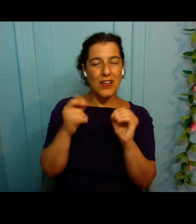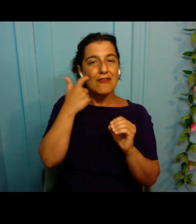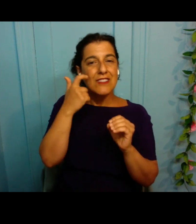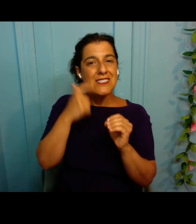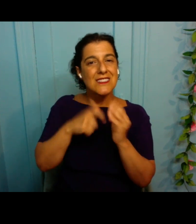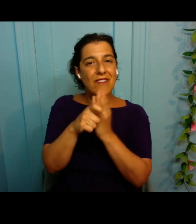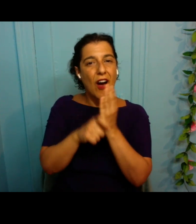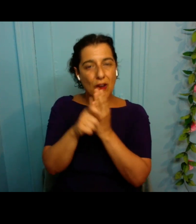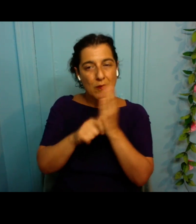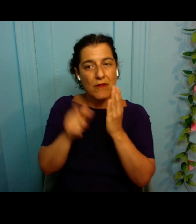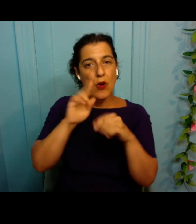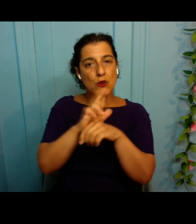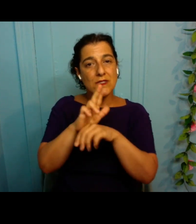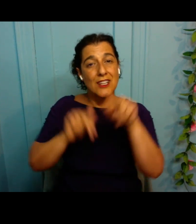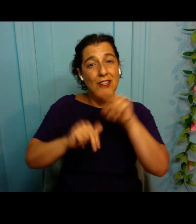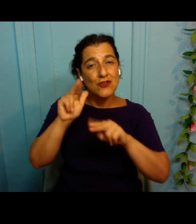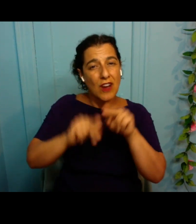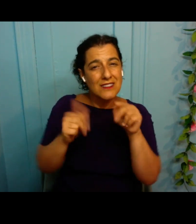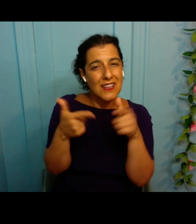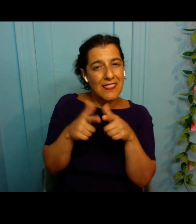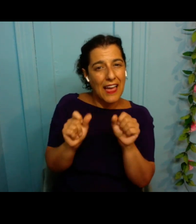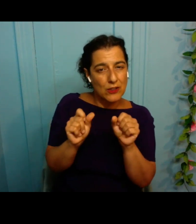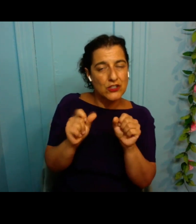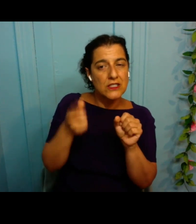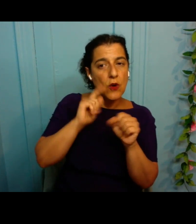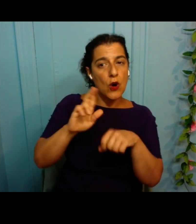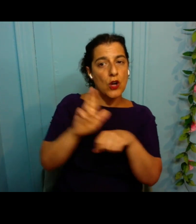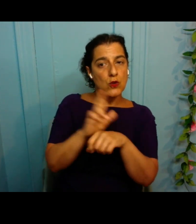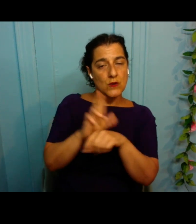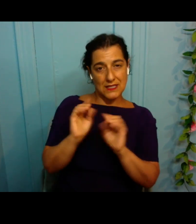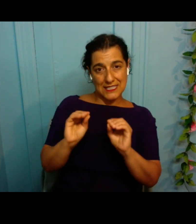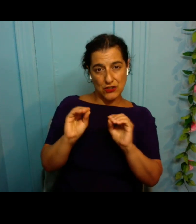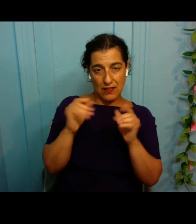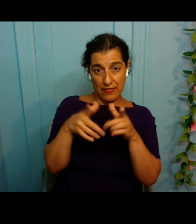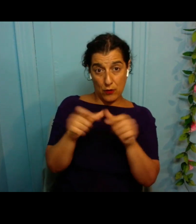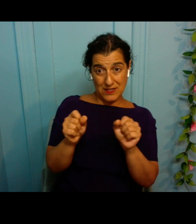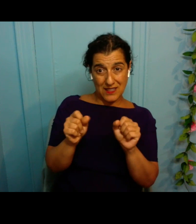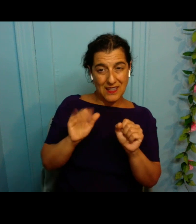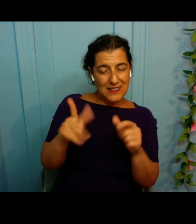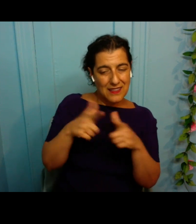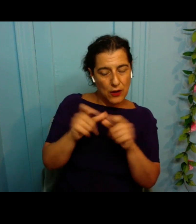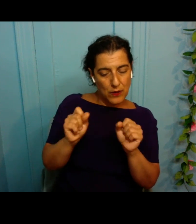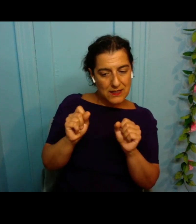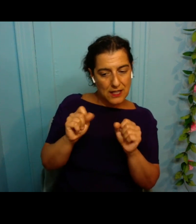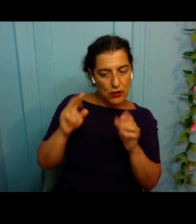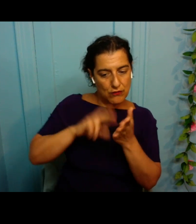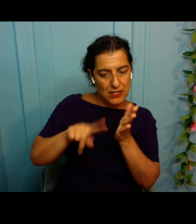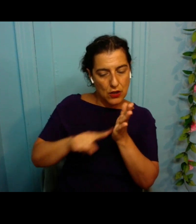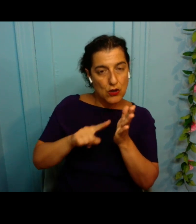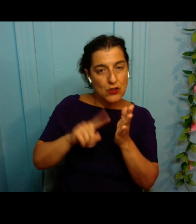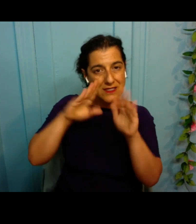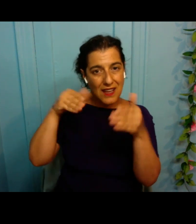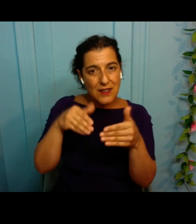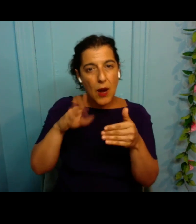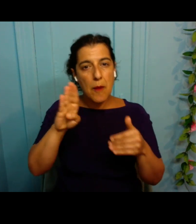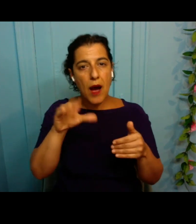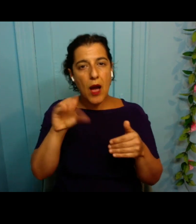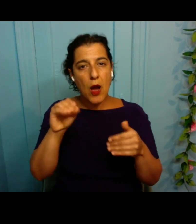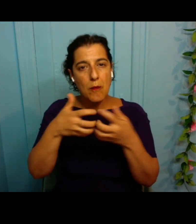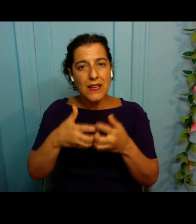constructed languages as a teaching tool in linguistics. His linguistics research centers on biomechanics and perception for both speech and